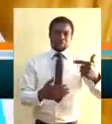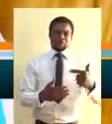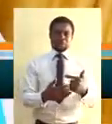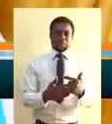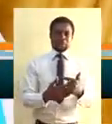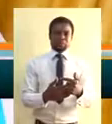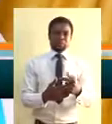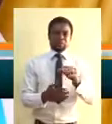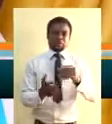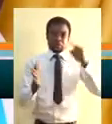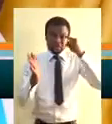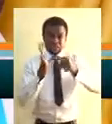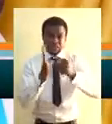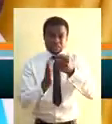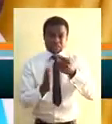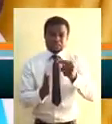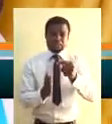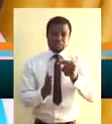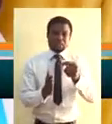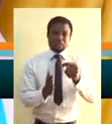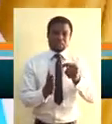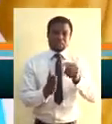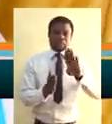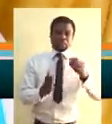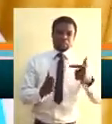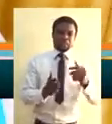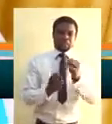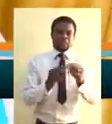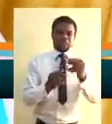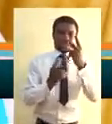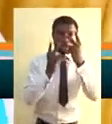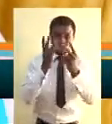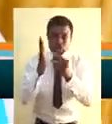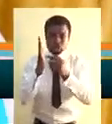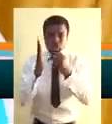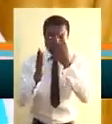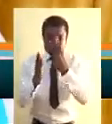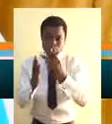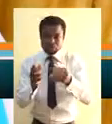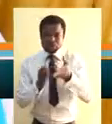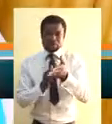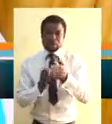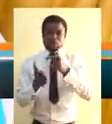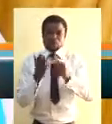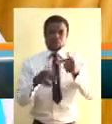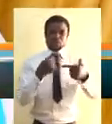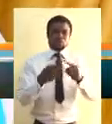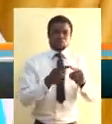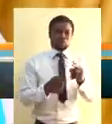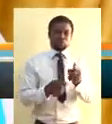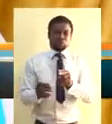check the back there is a loop over there. At the back there is a loop. So what I'm going to do is to